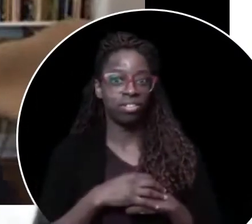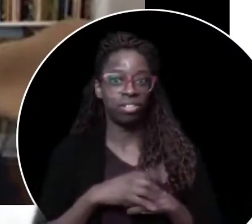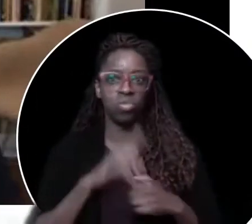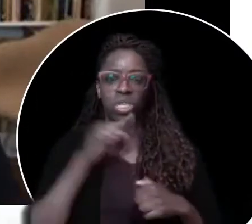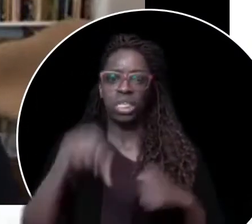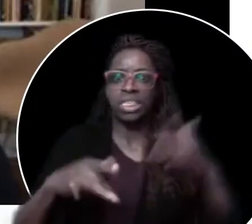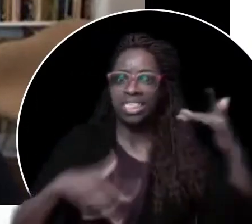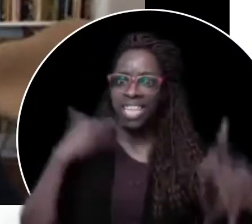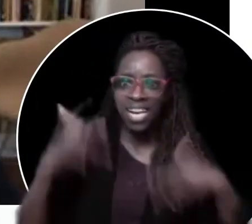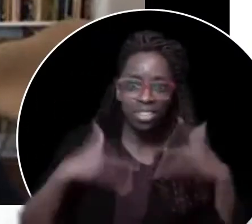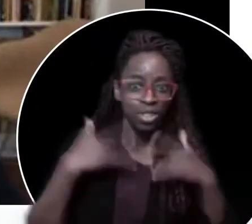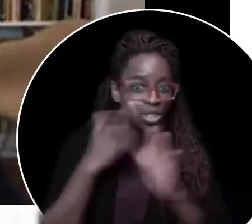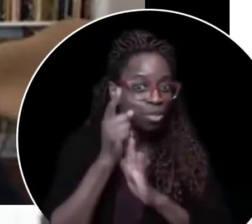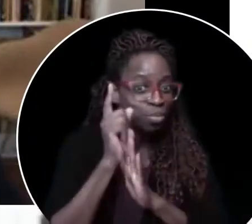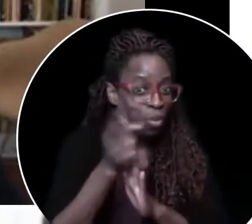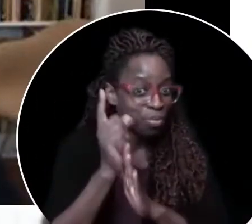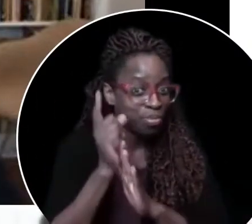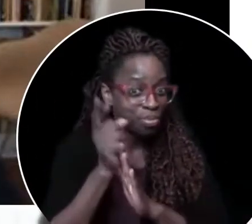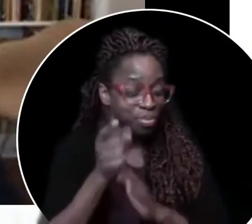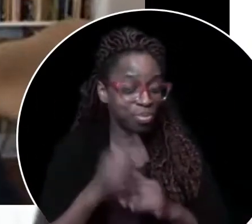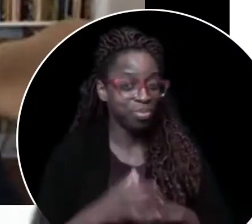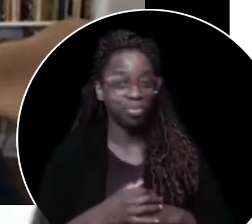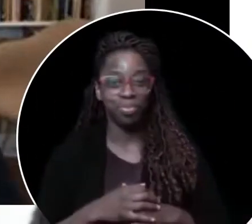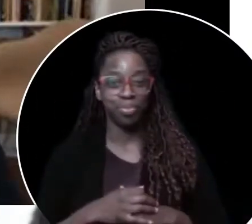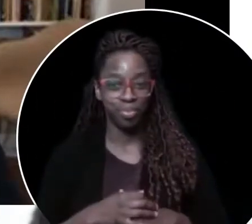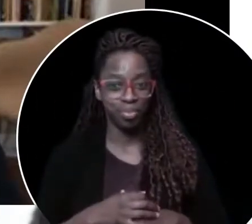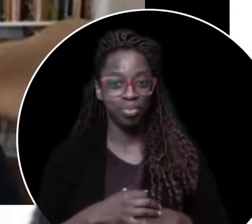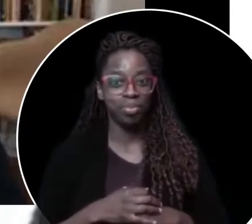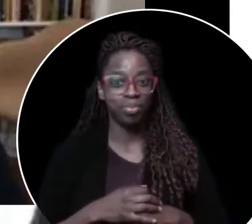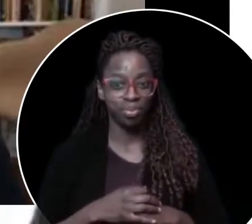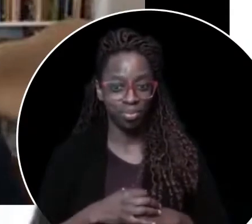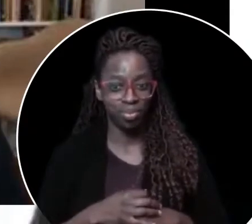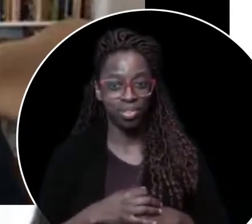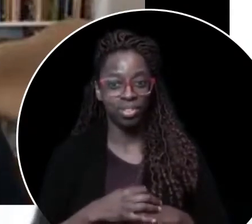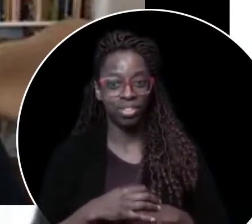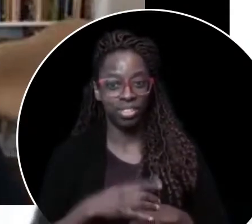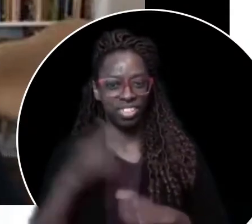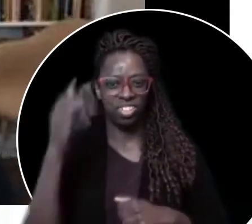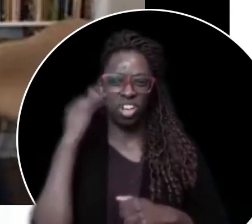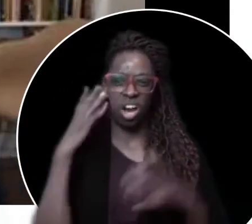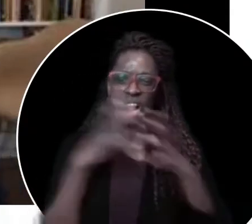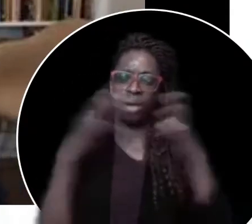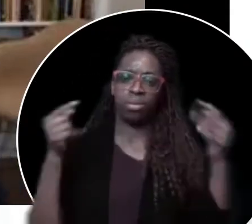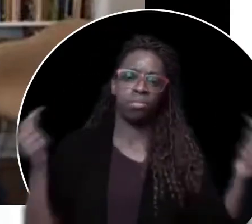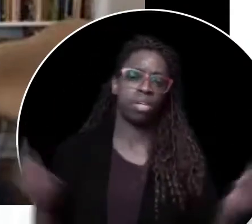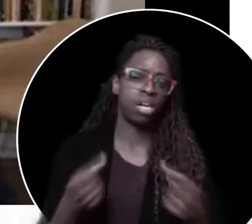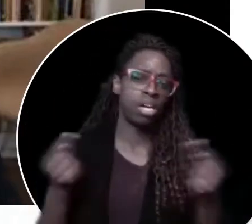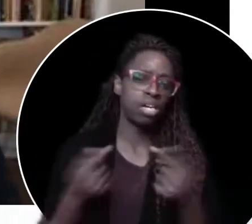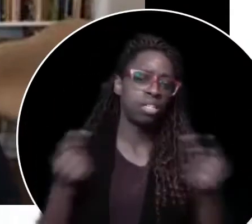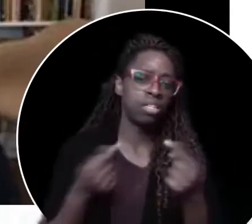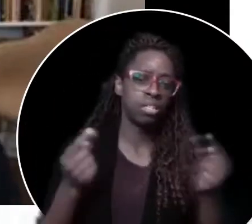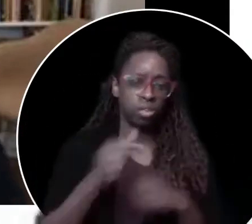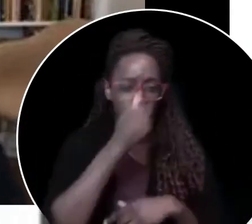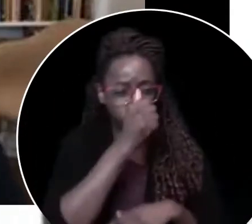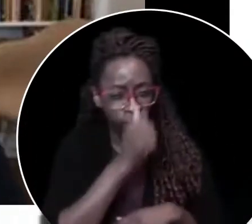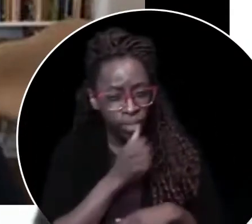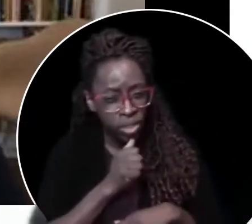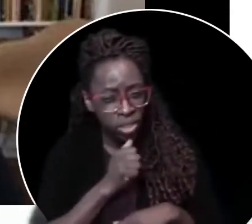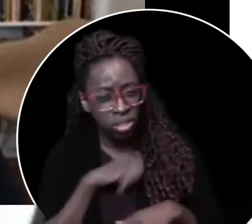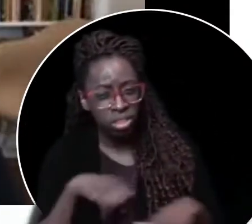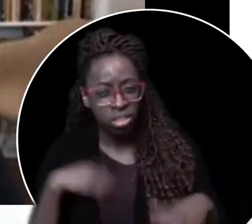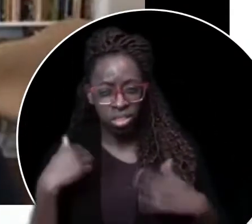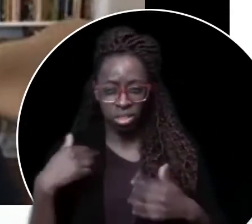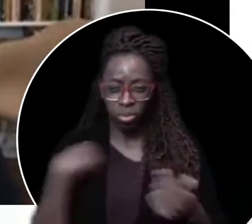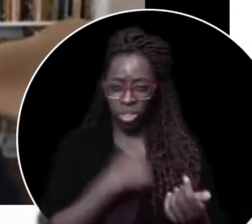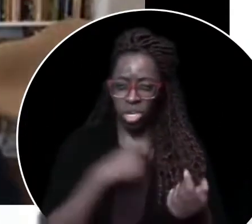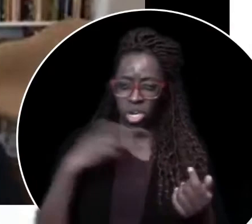as much pain and suffering as we are collectively experiencing in the world as a